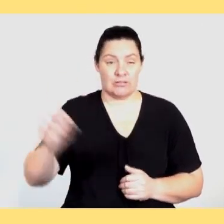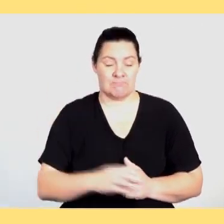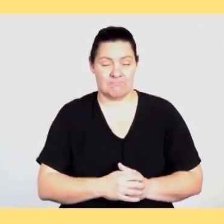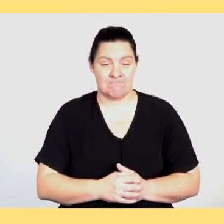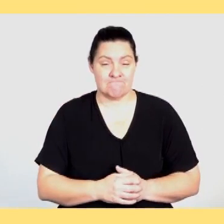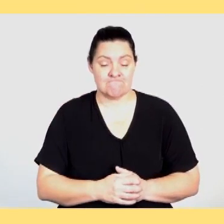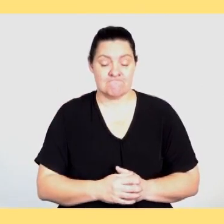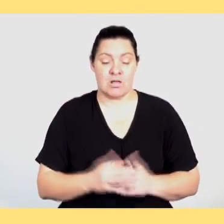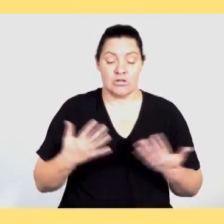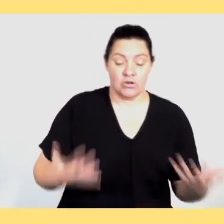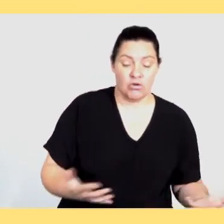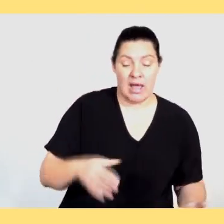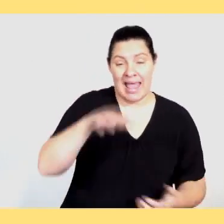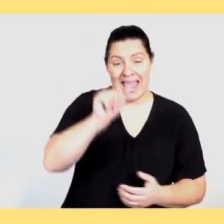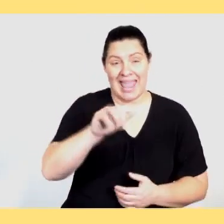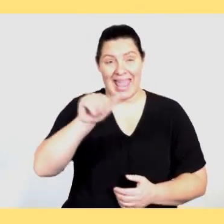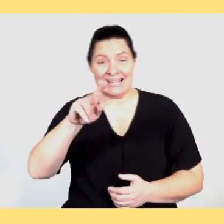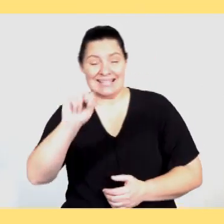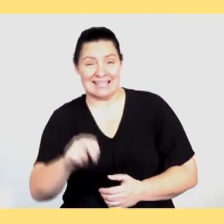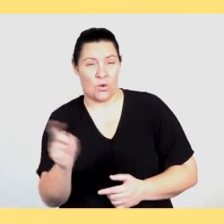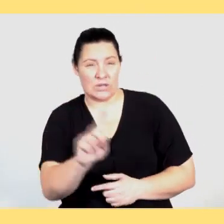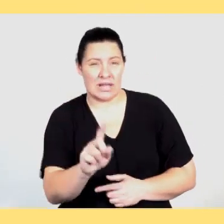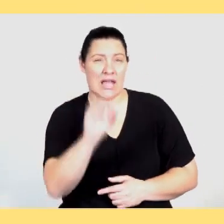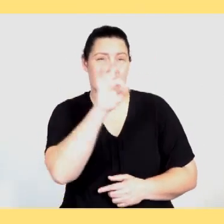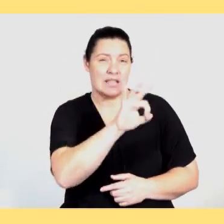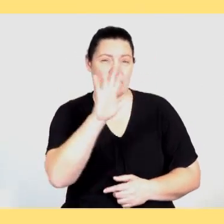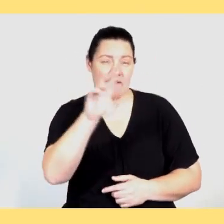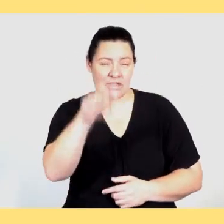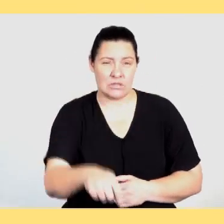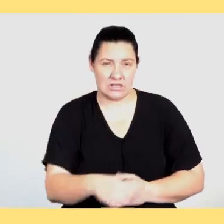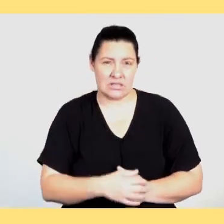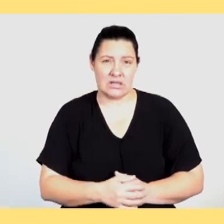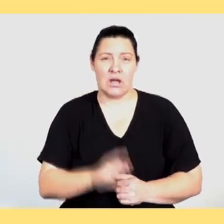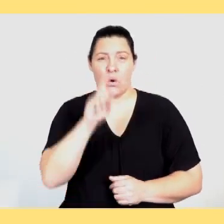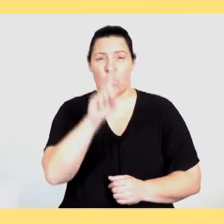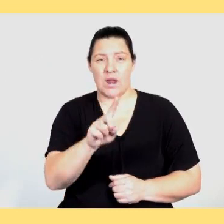25,200. And then to A end, it is